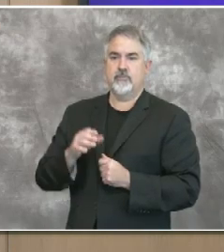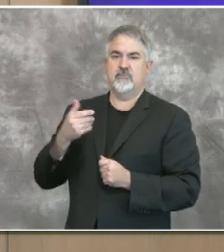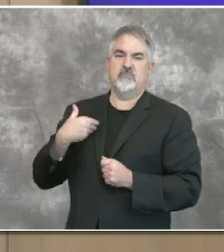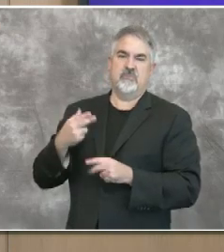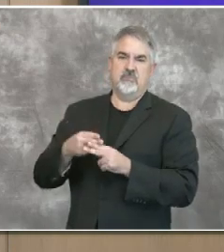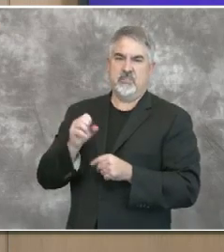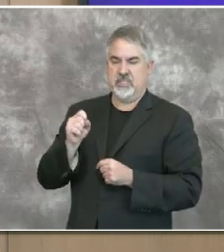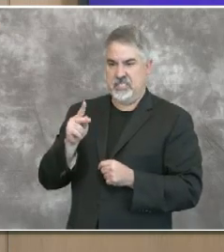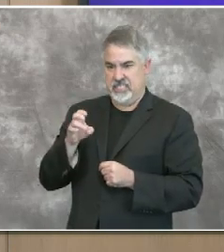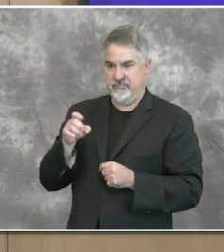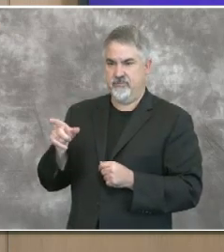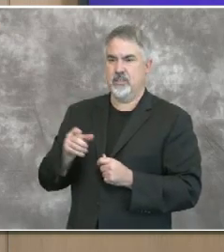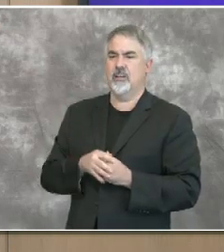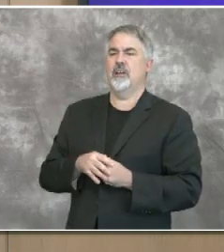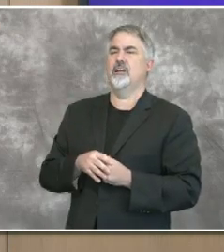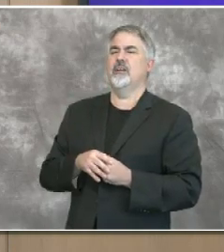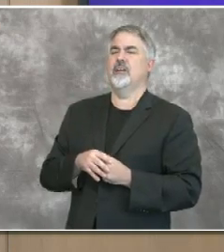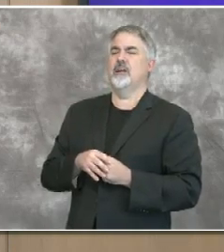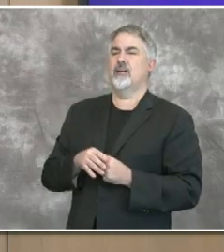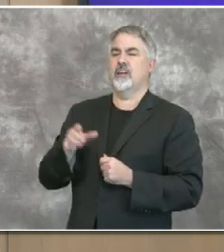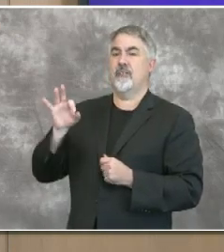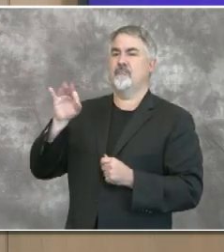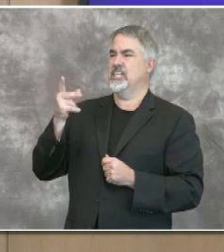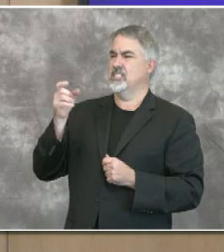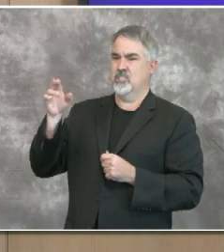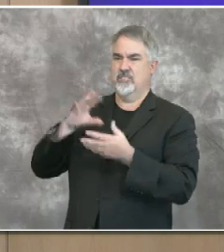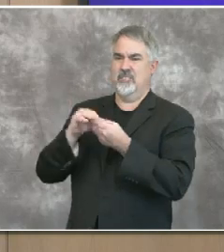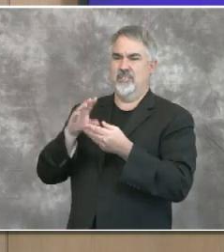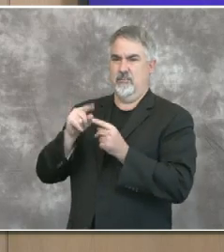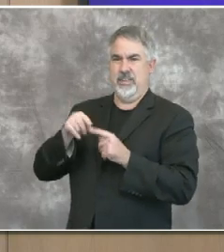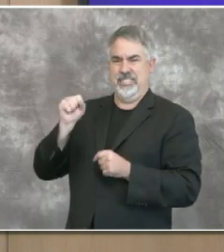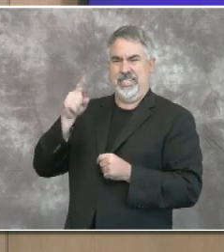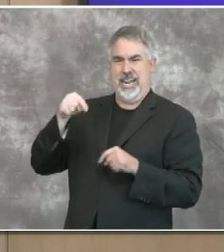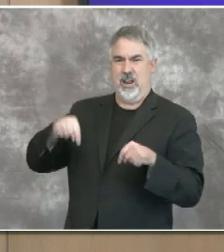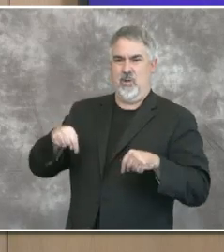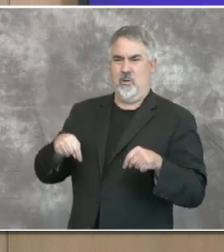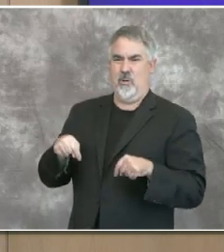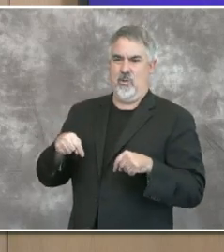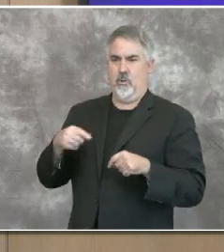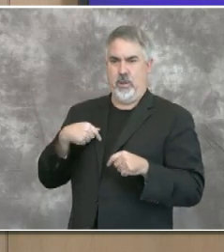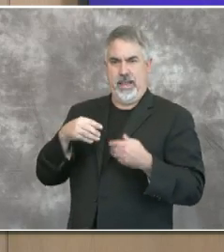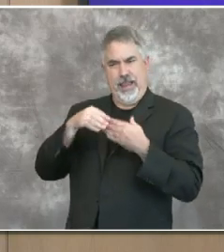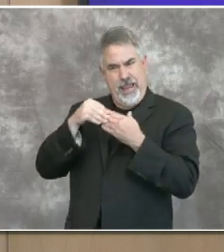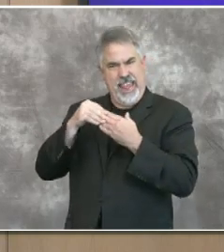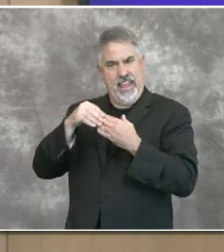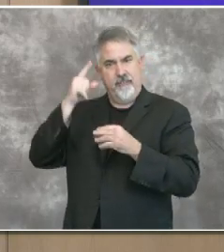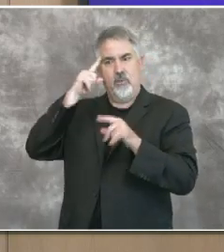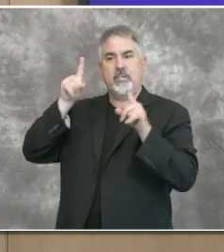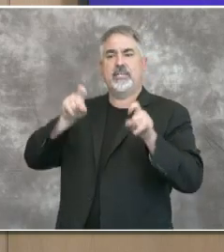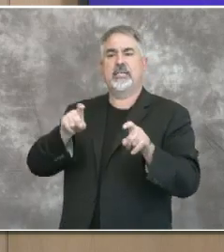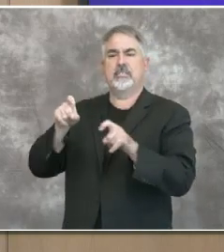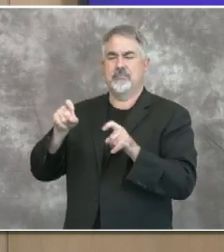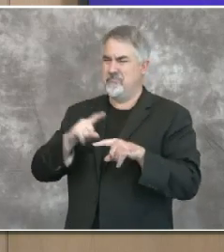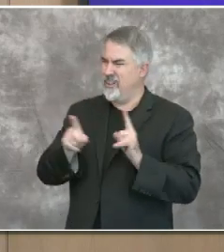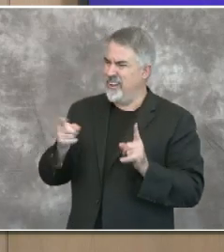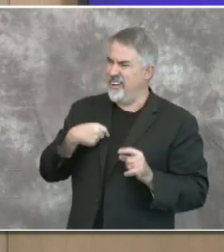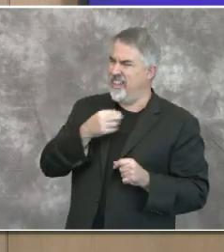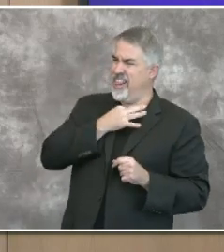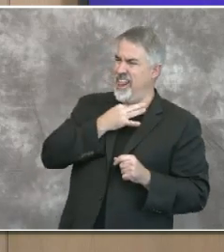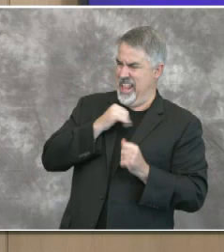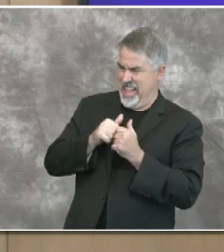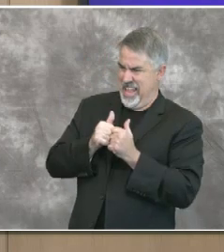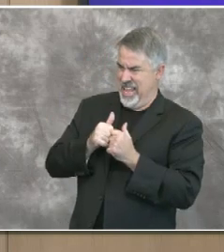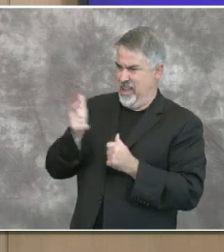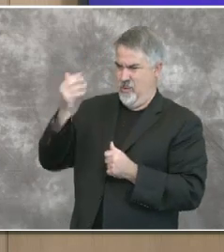talking about how San Diego County leads the way in testing for the state of California. We're wondering How is testing equality determined